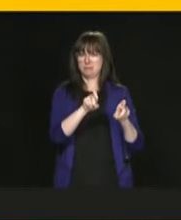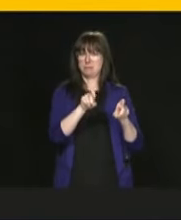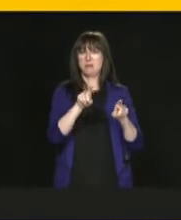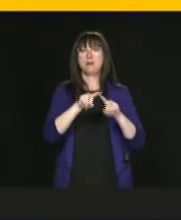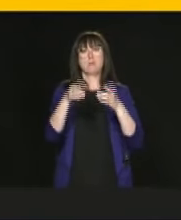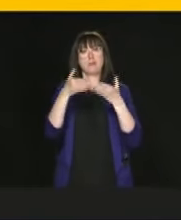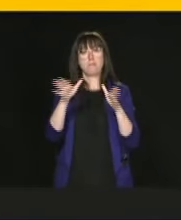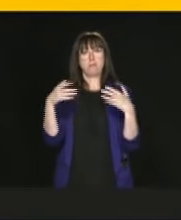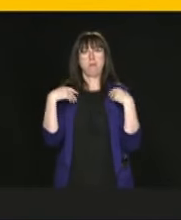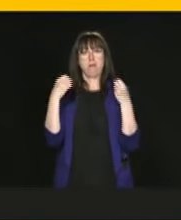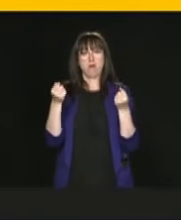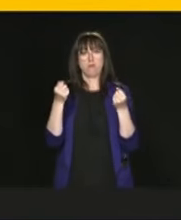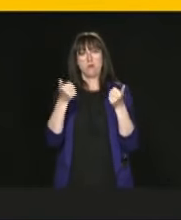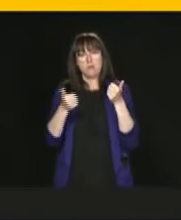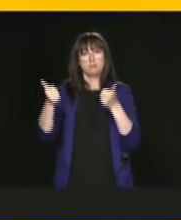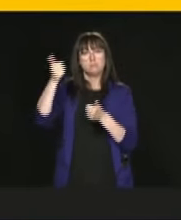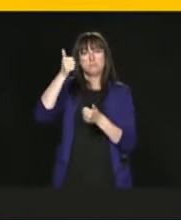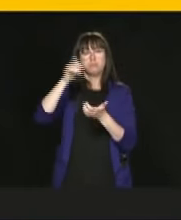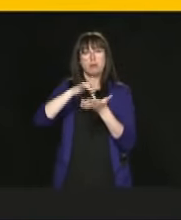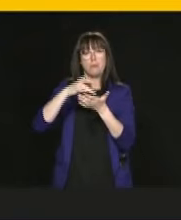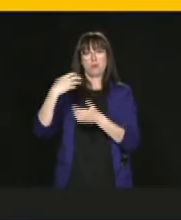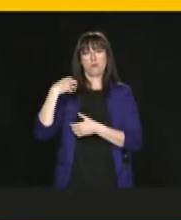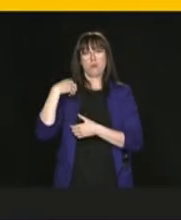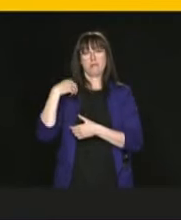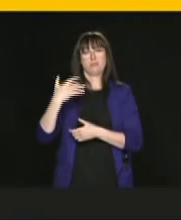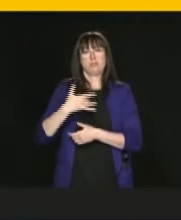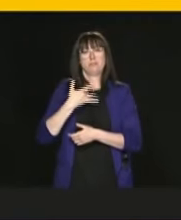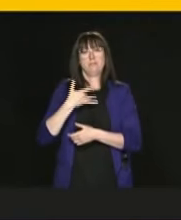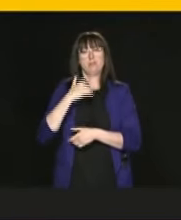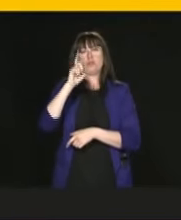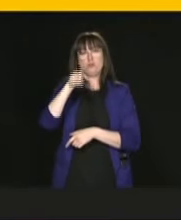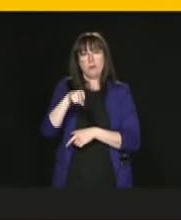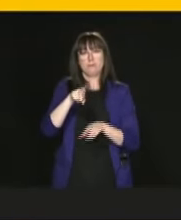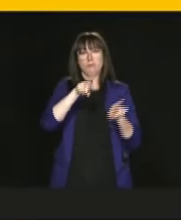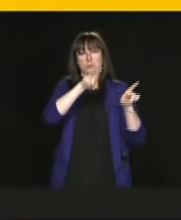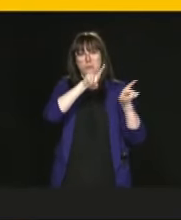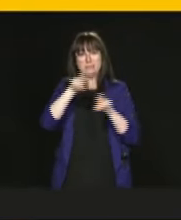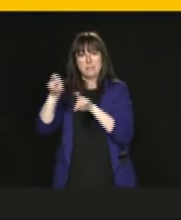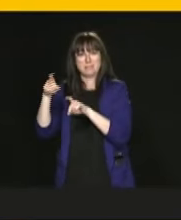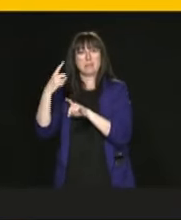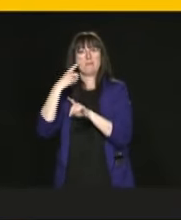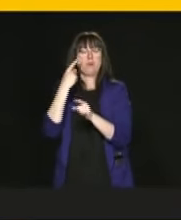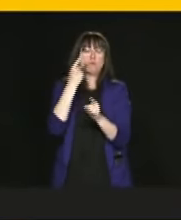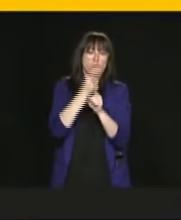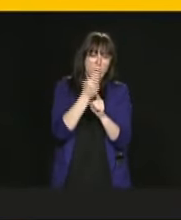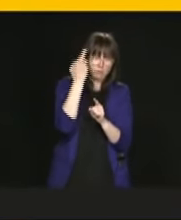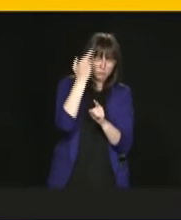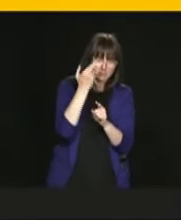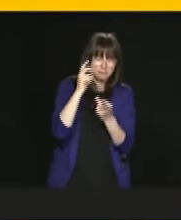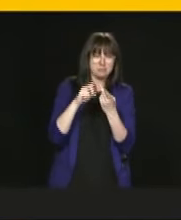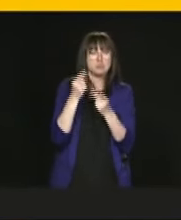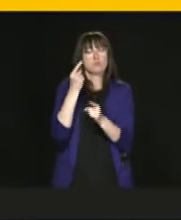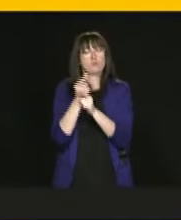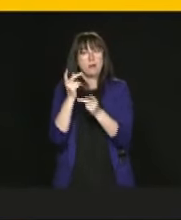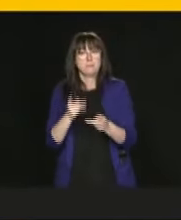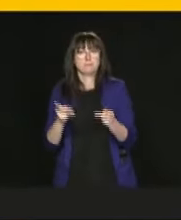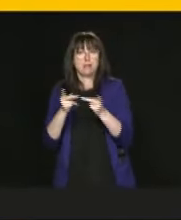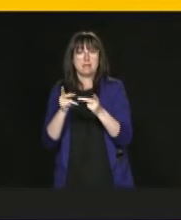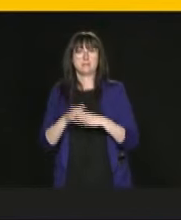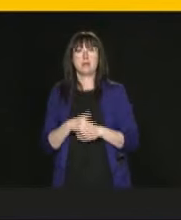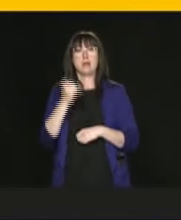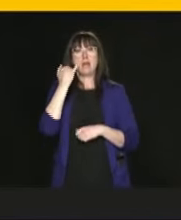you have to test for the right reasons at the right place. So just upping the numbers isn't necessarily